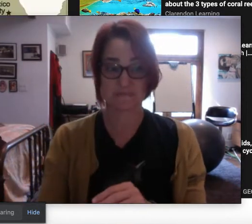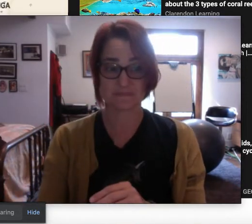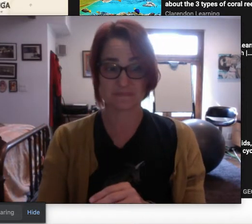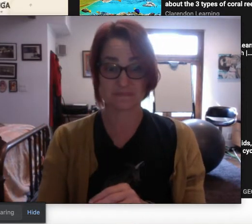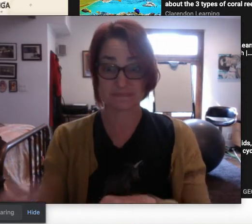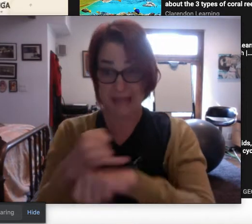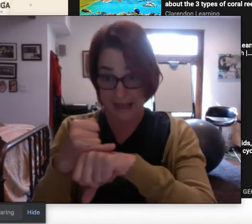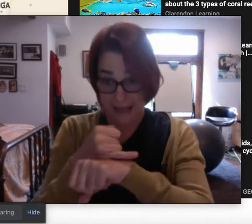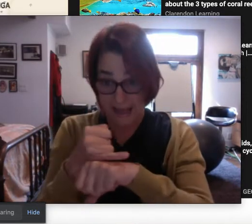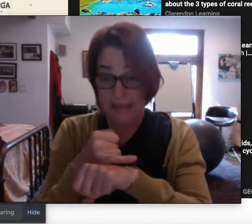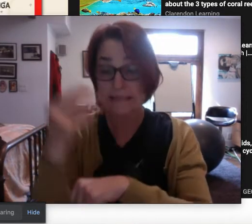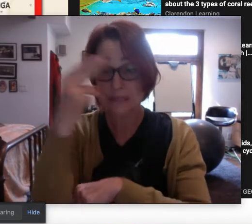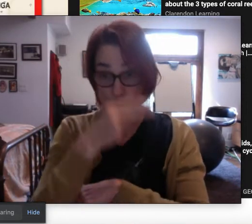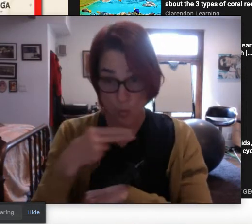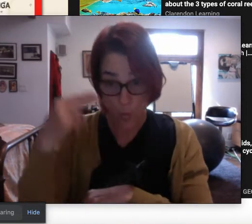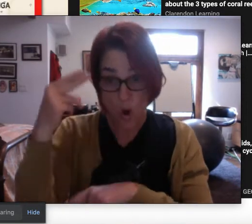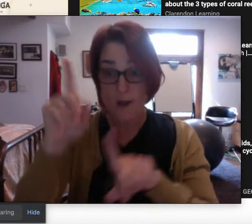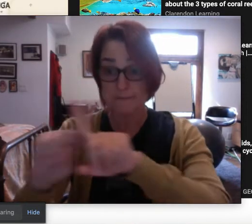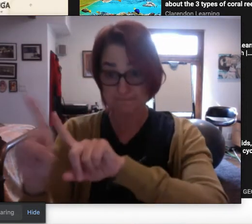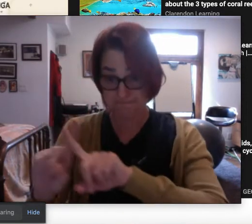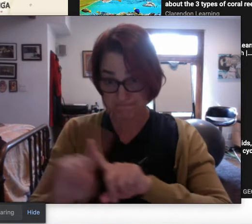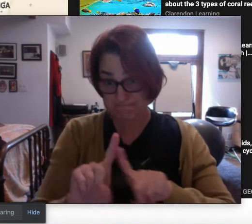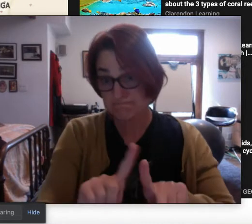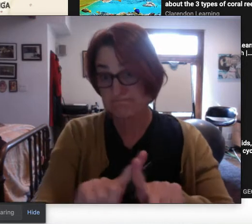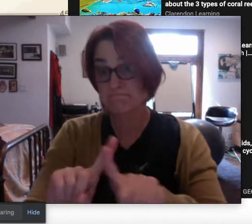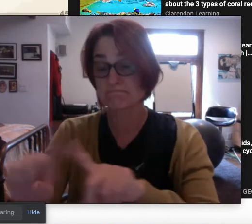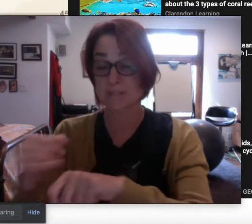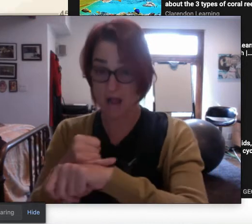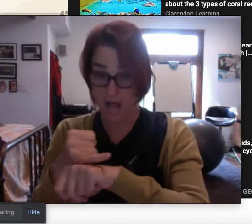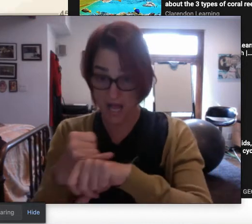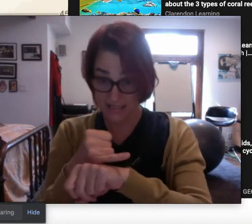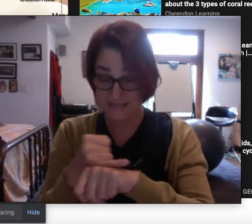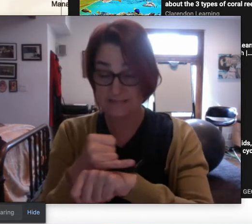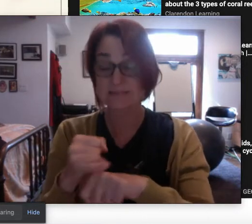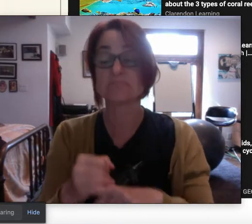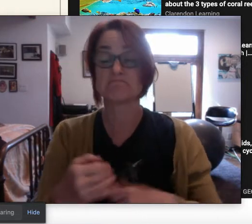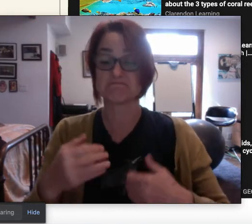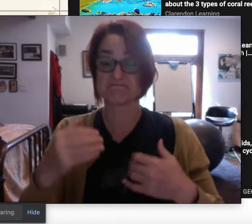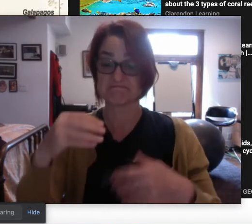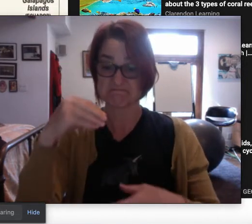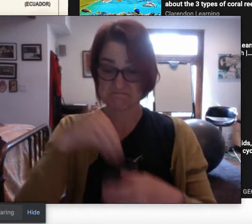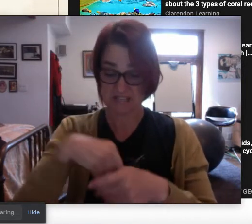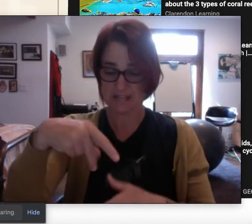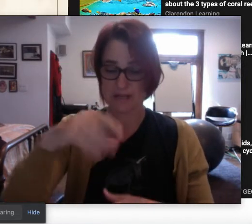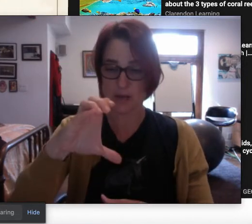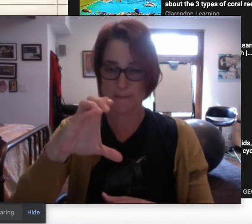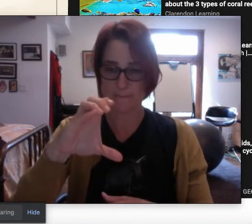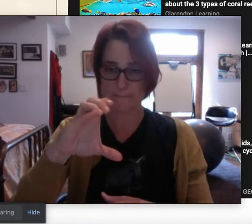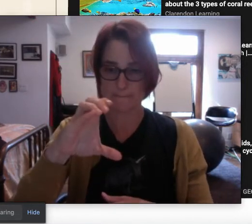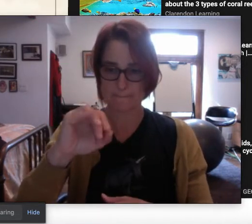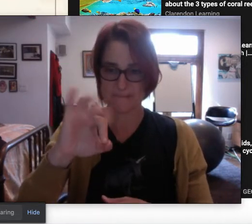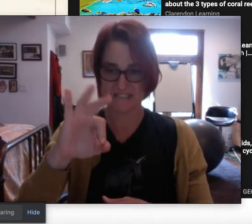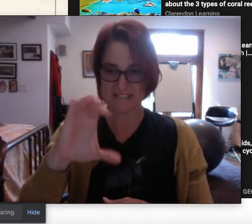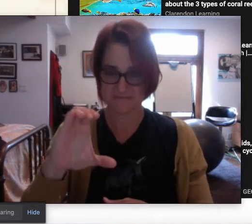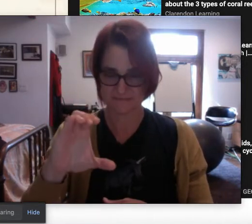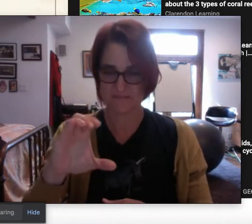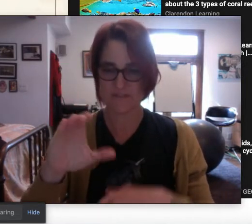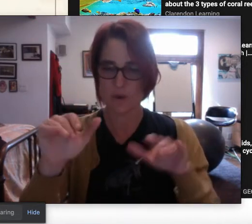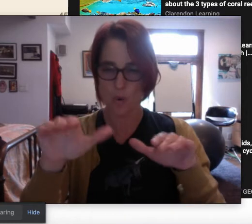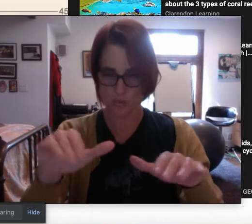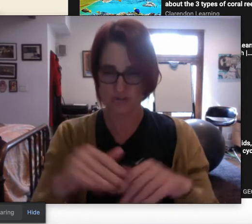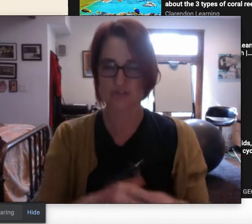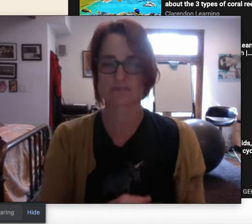Hawaii, Samoa, Tonga, Fiji, and New Zealand are in the Pacific Ocean. In fact,